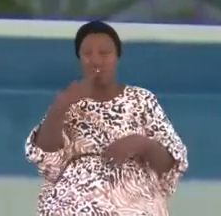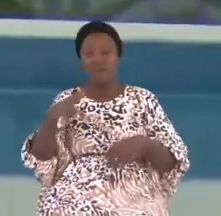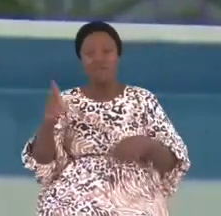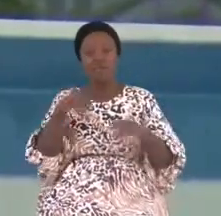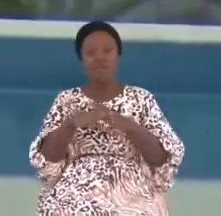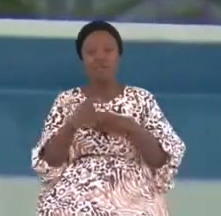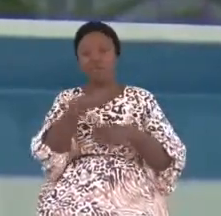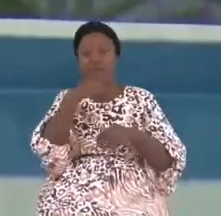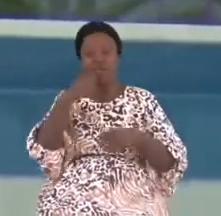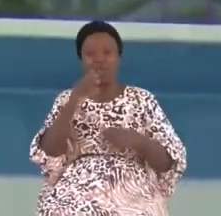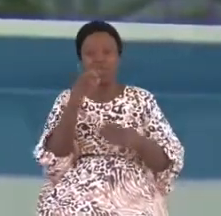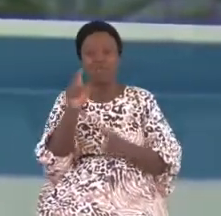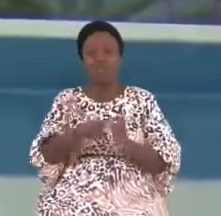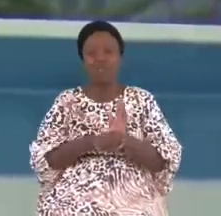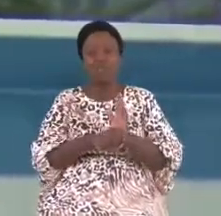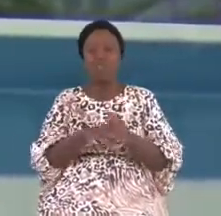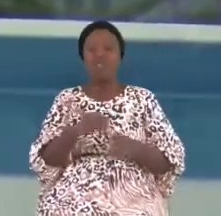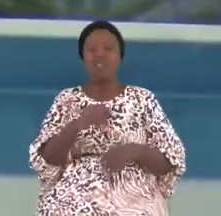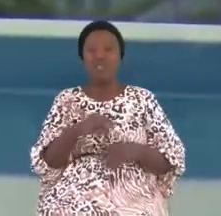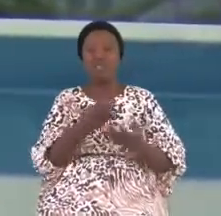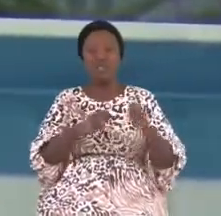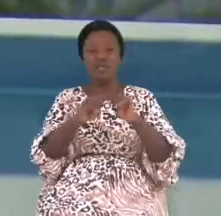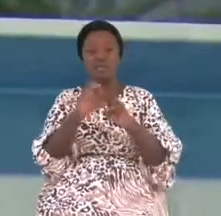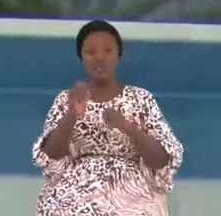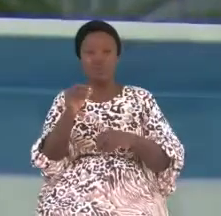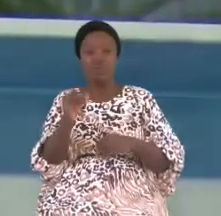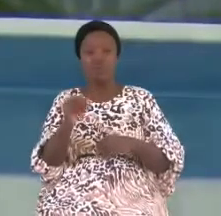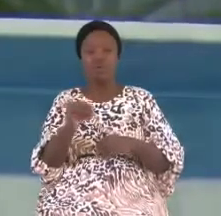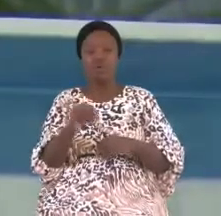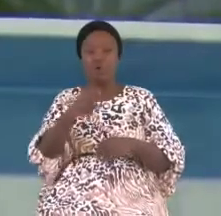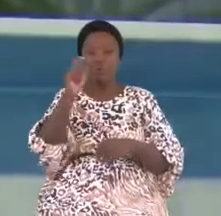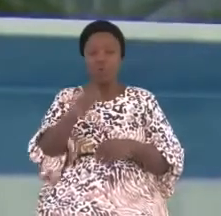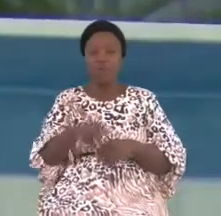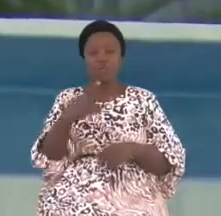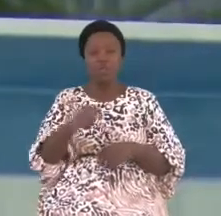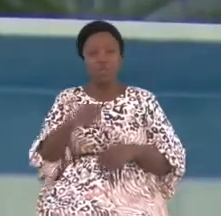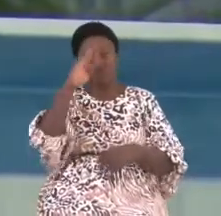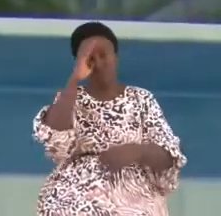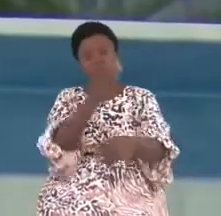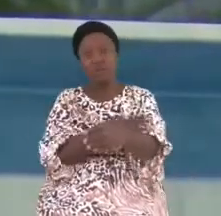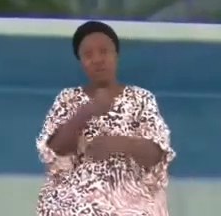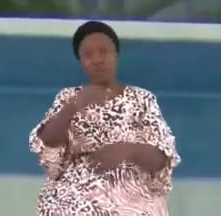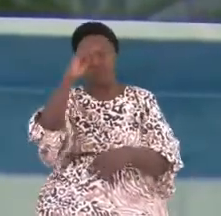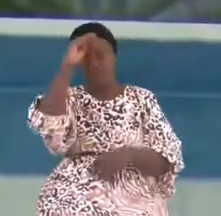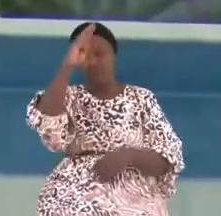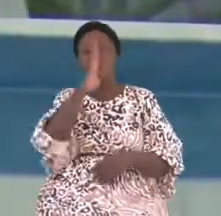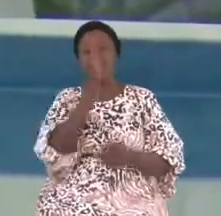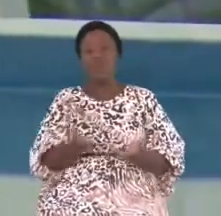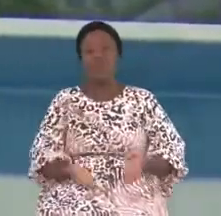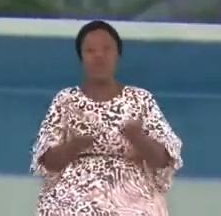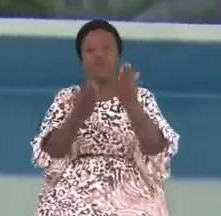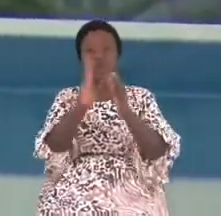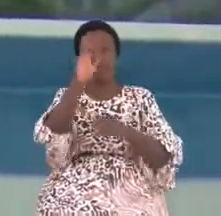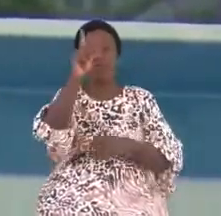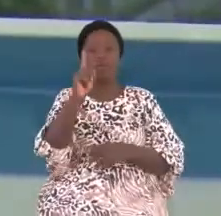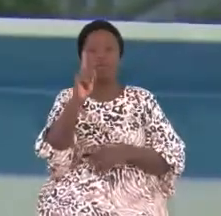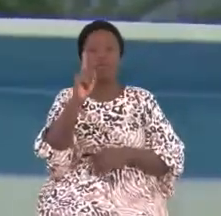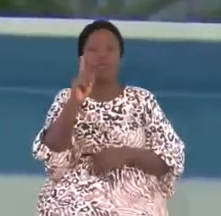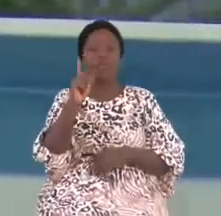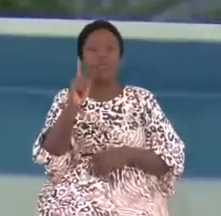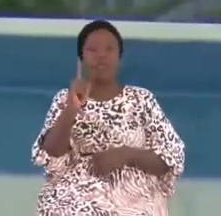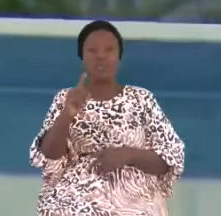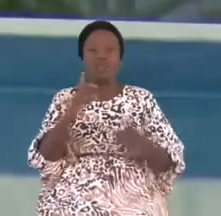even so much the son of man believe tedder then he